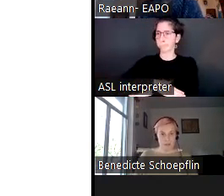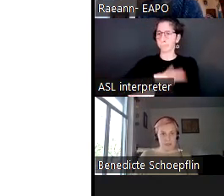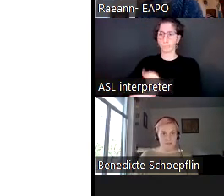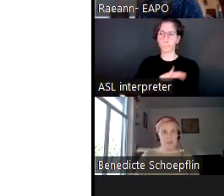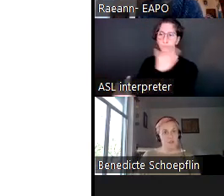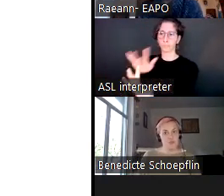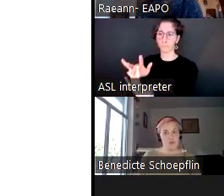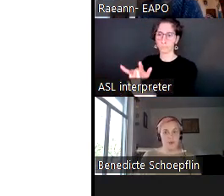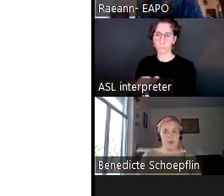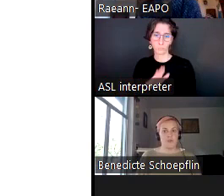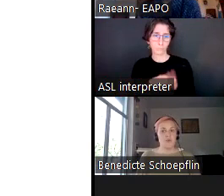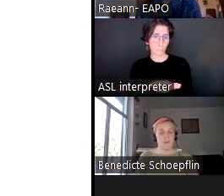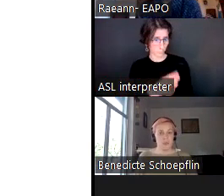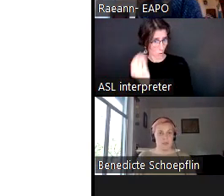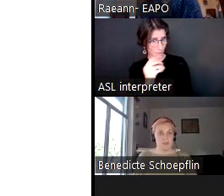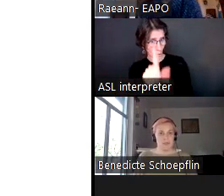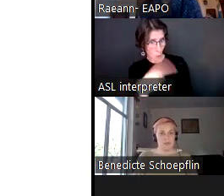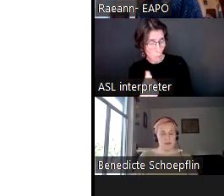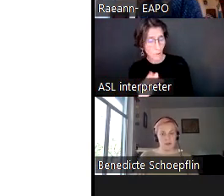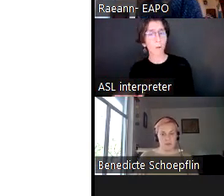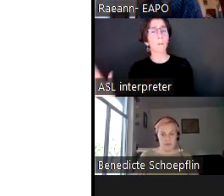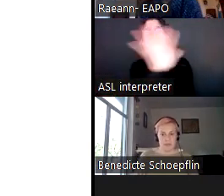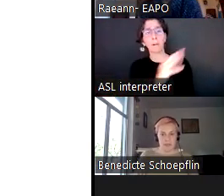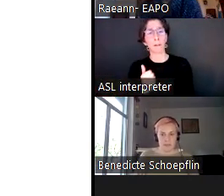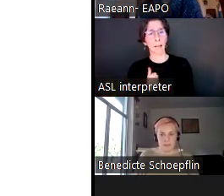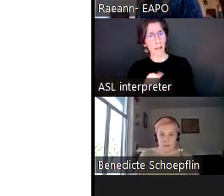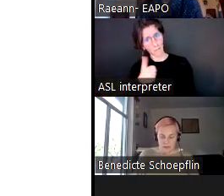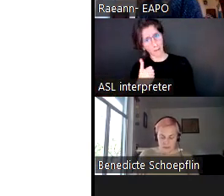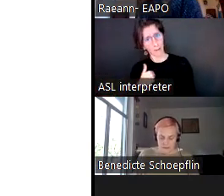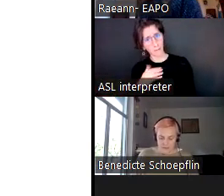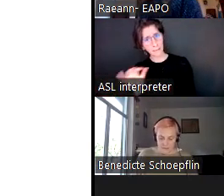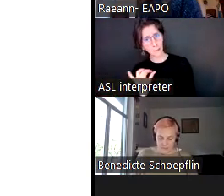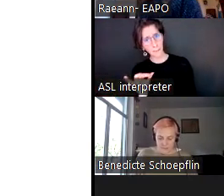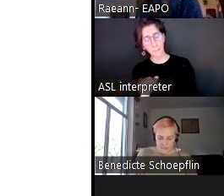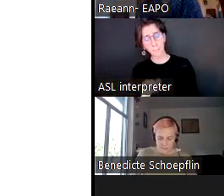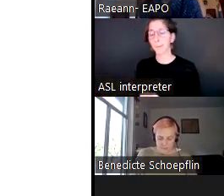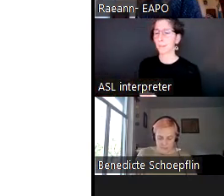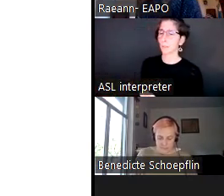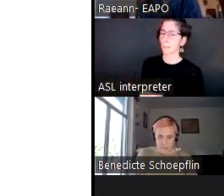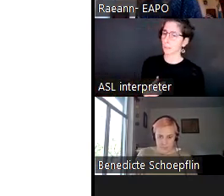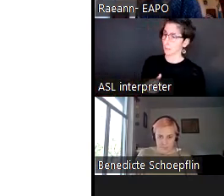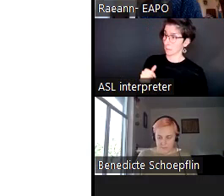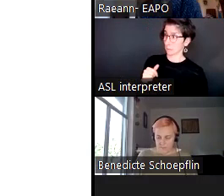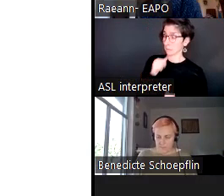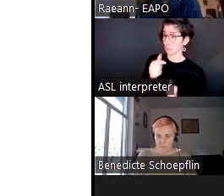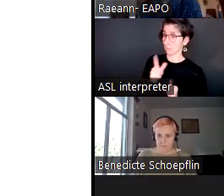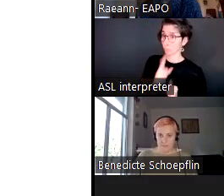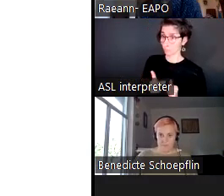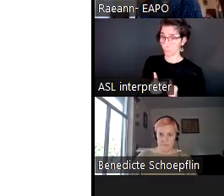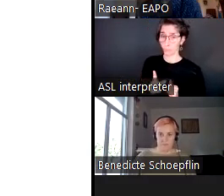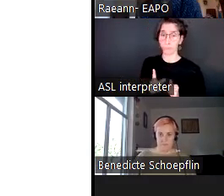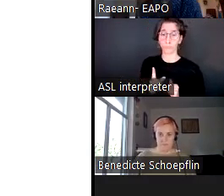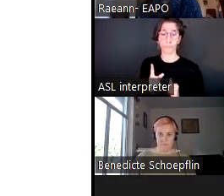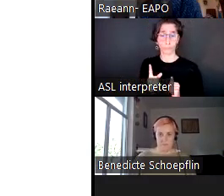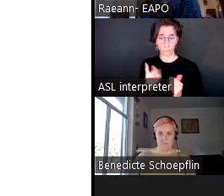Ontario specific, or do you know of other 211 services that are doing the same? I don't, but